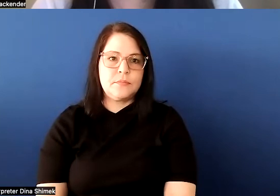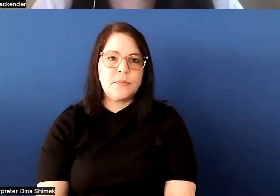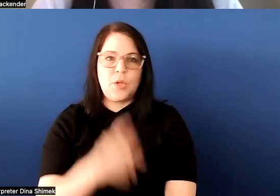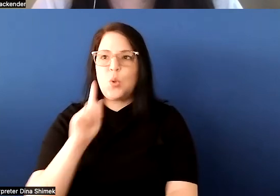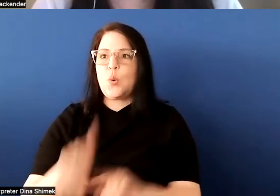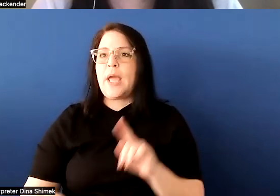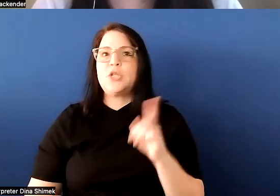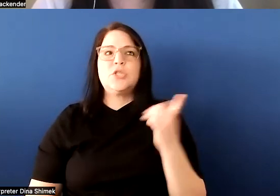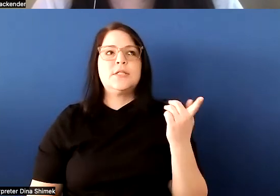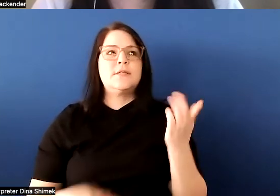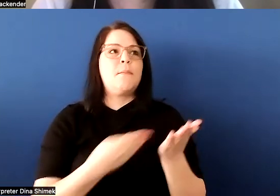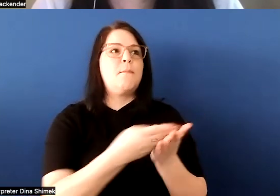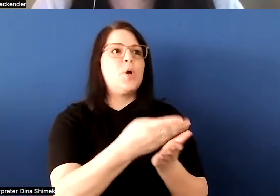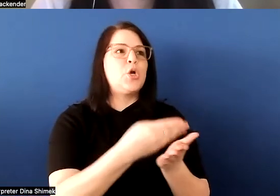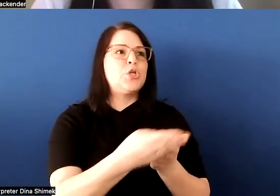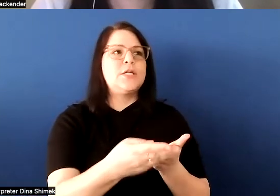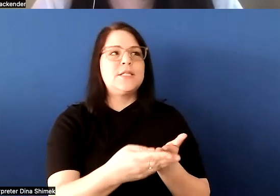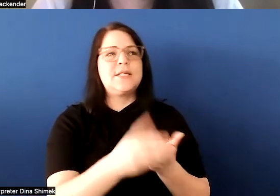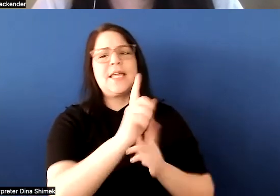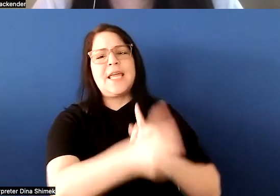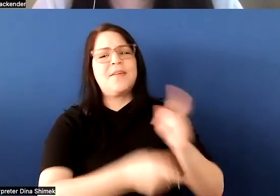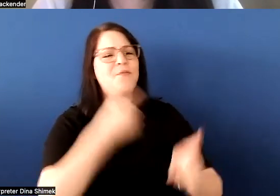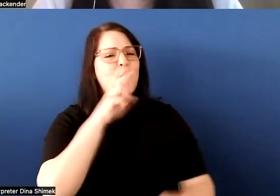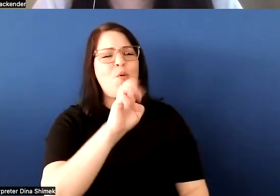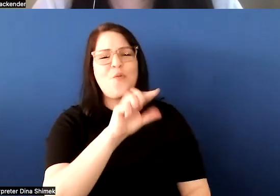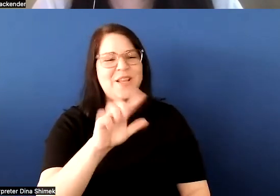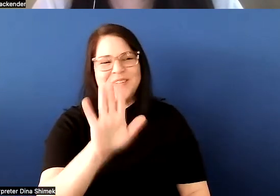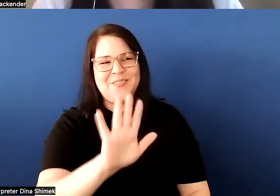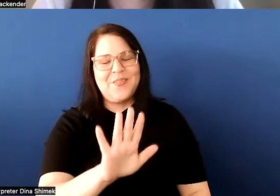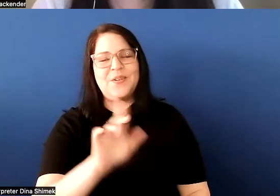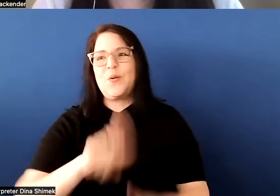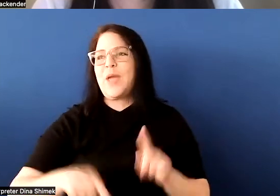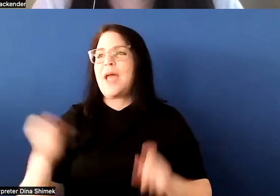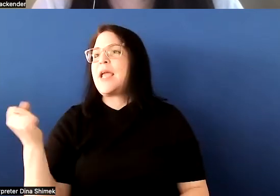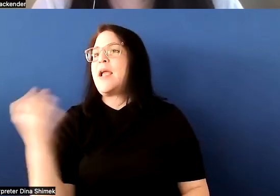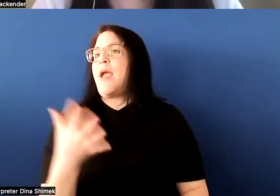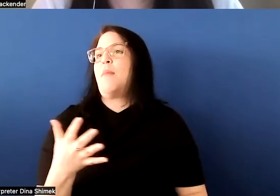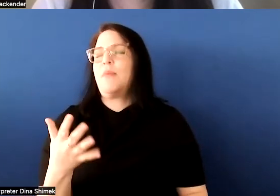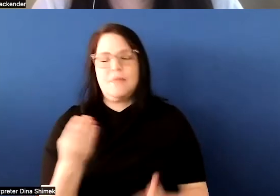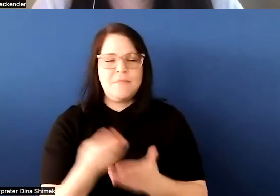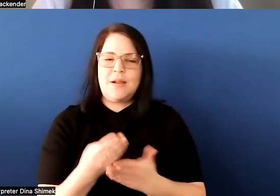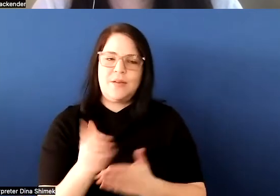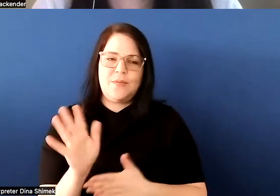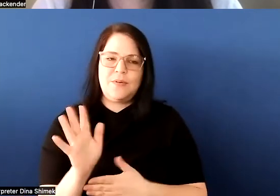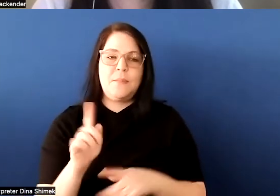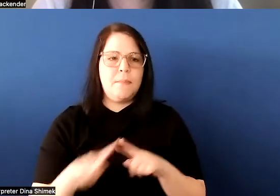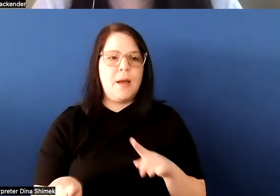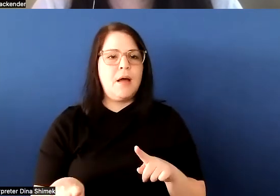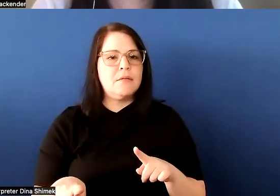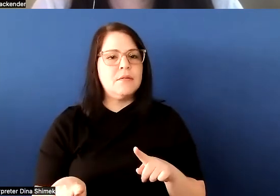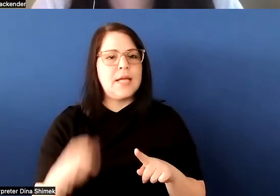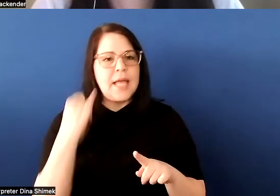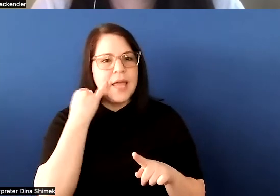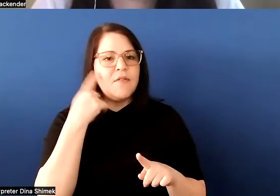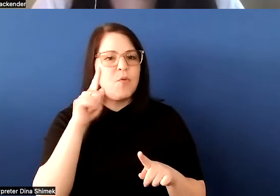away. You can't purchase Rachel gifts. You can't, go gambling with the money. But at the end of the day, if it's for